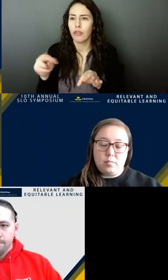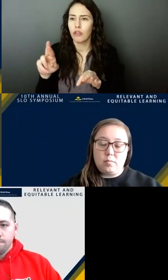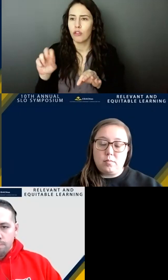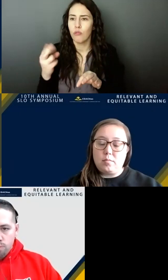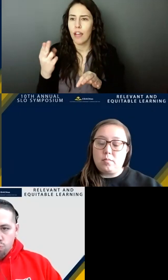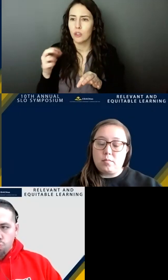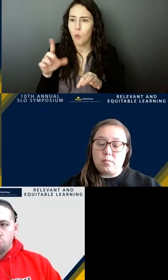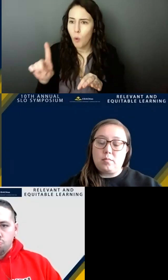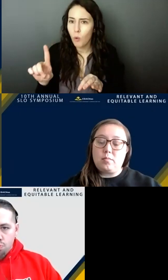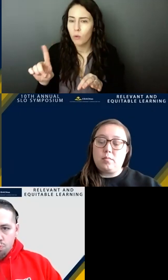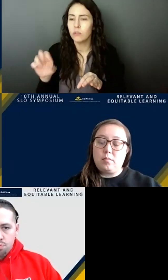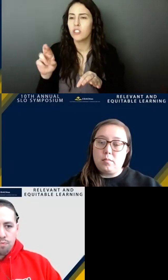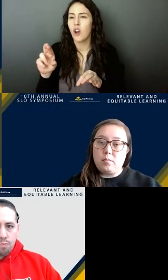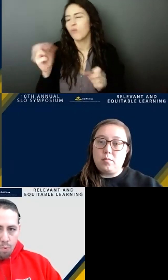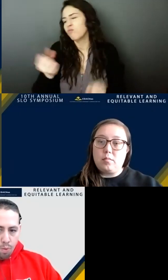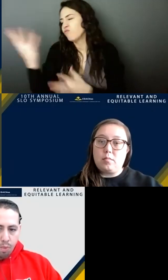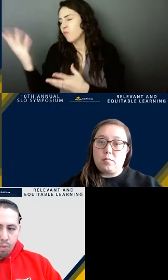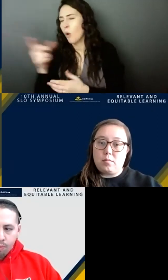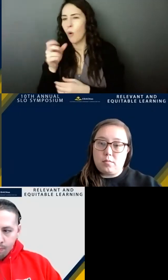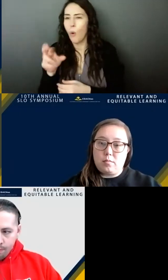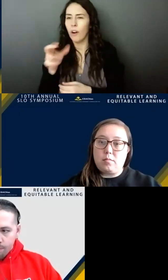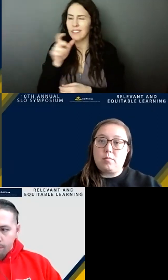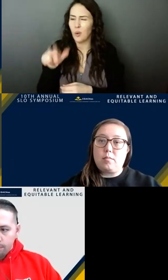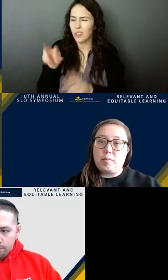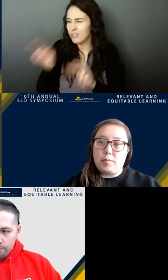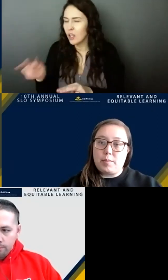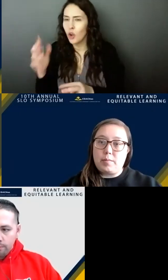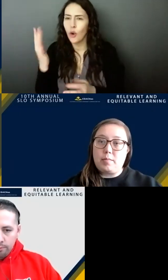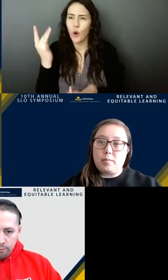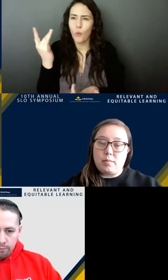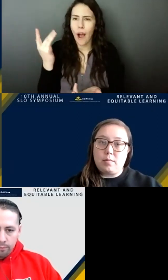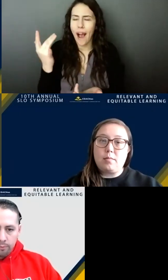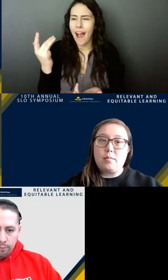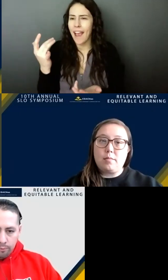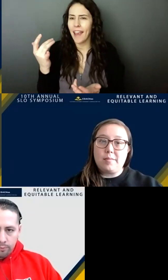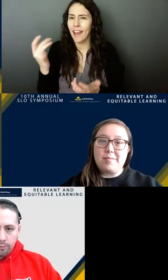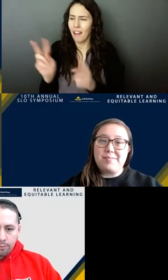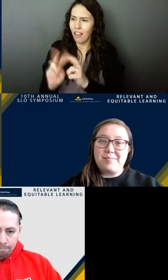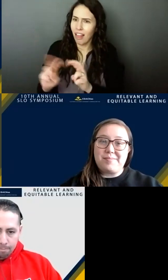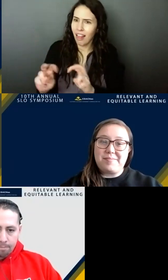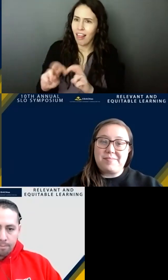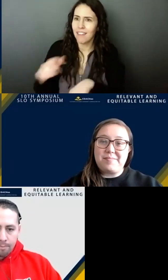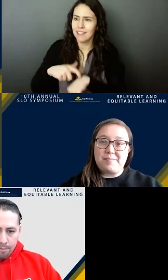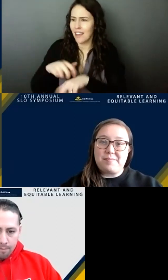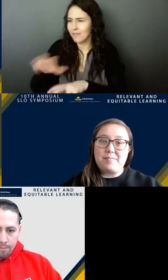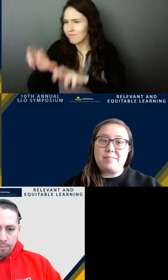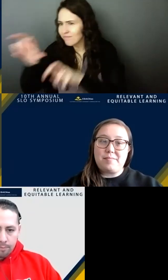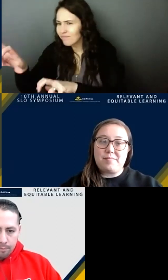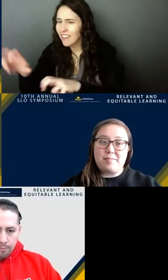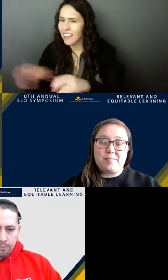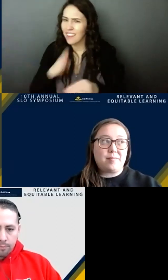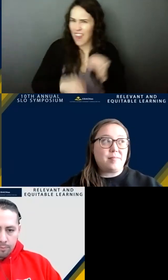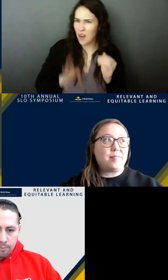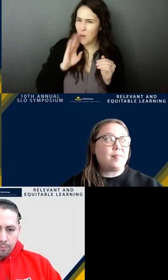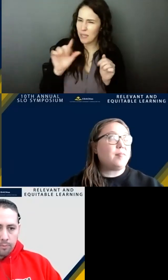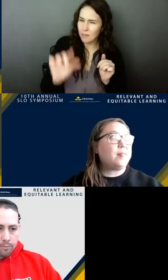we don't need to look at this. Or why would we disaggregate that data when the n is going to be so small? It's not worth it. And for